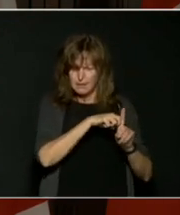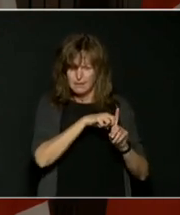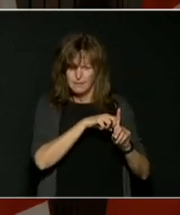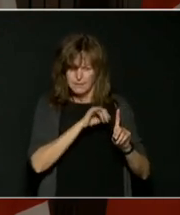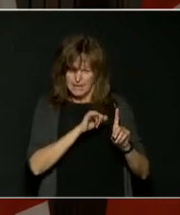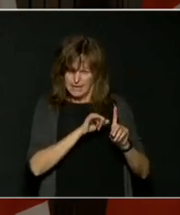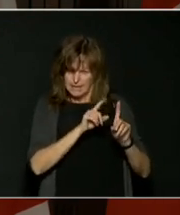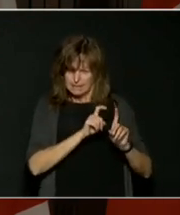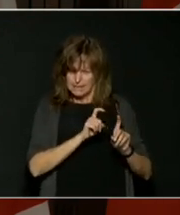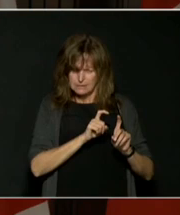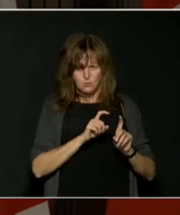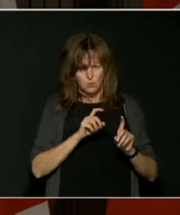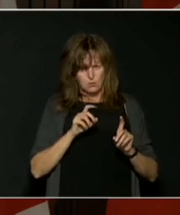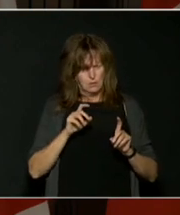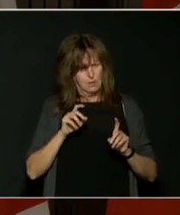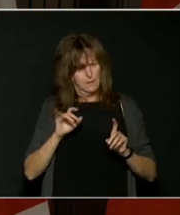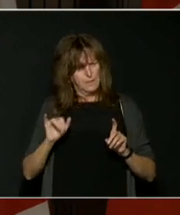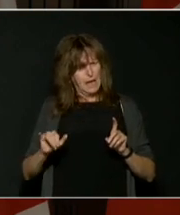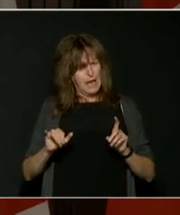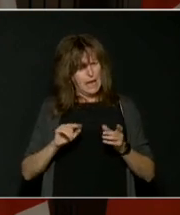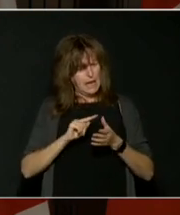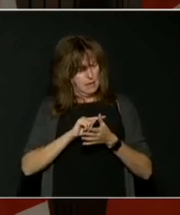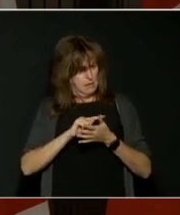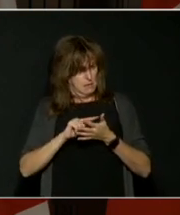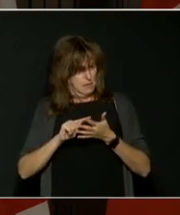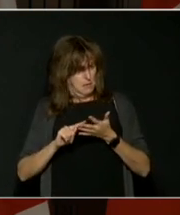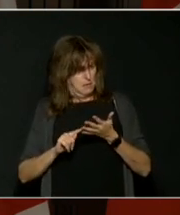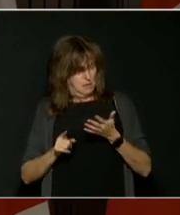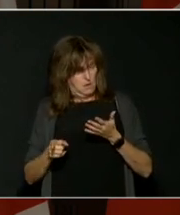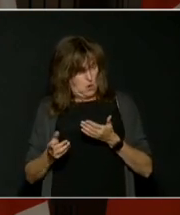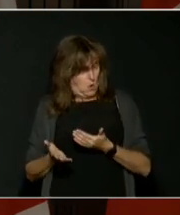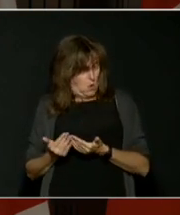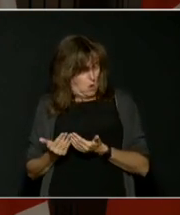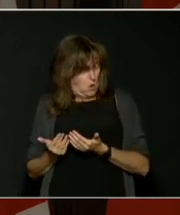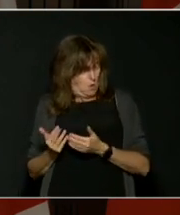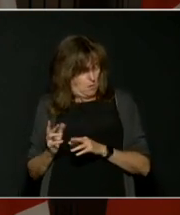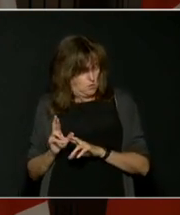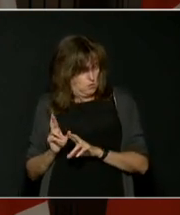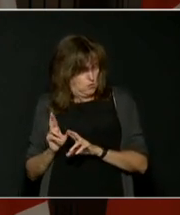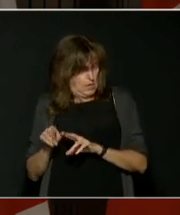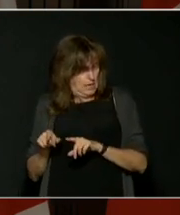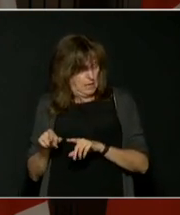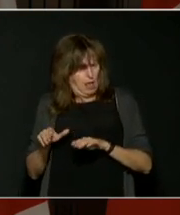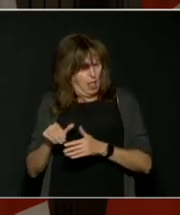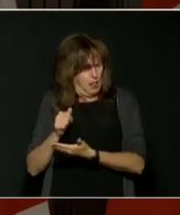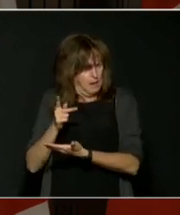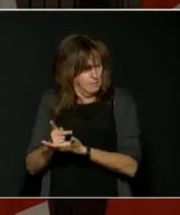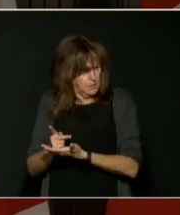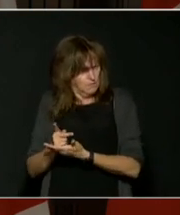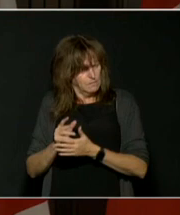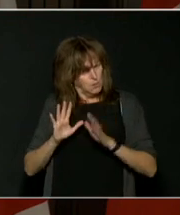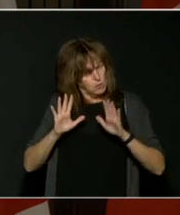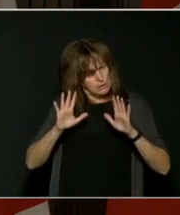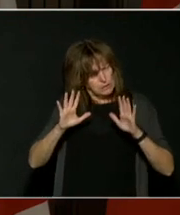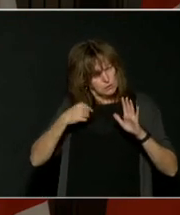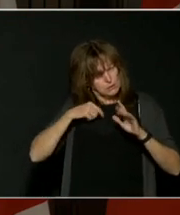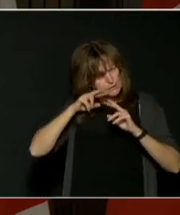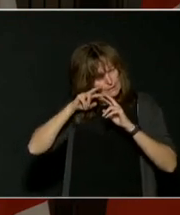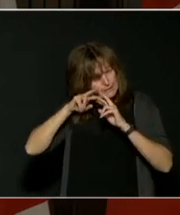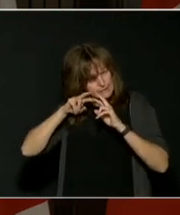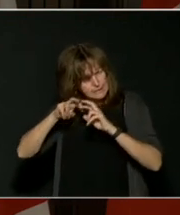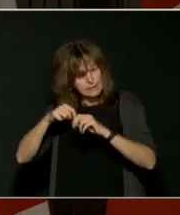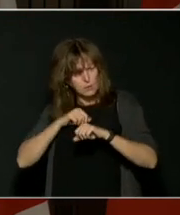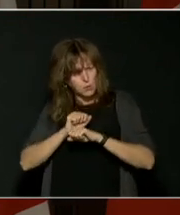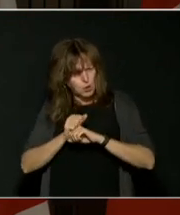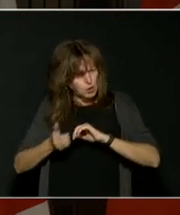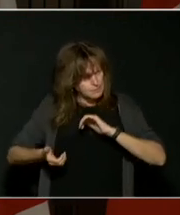are closer to being ready. We are evaluating them in real time in Ontario. We are working with our federal colleagues,